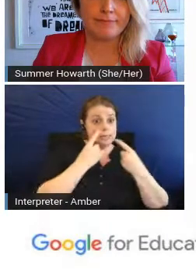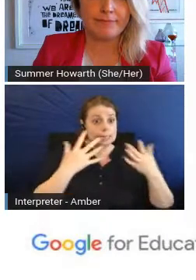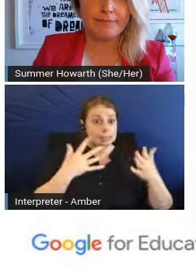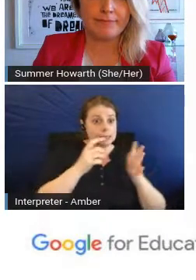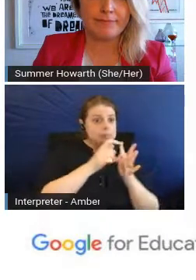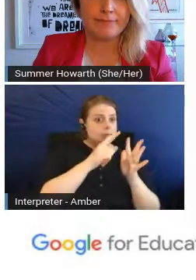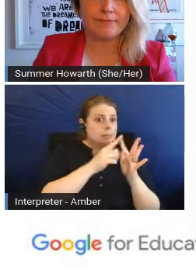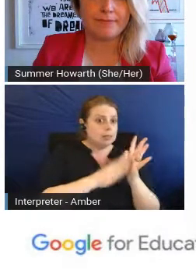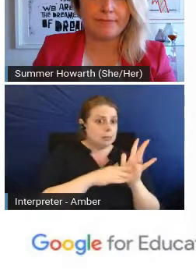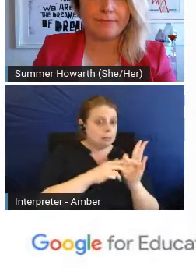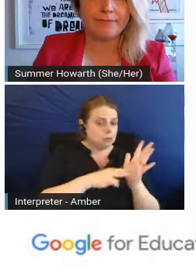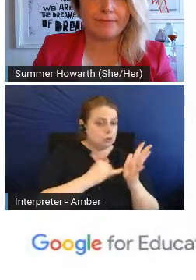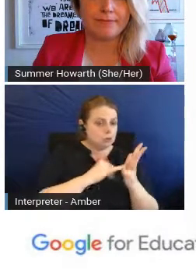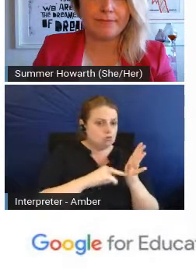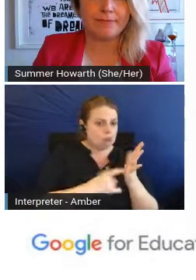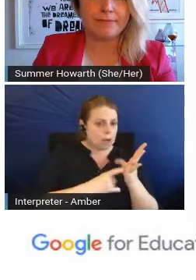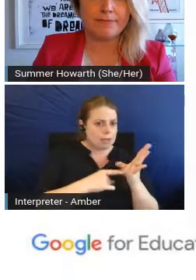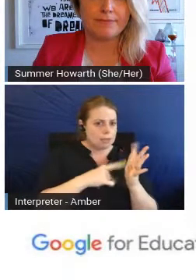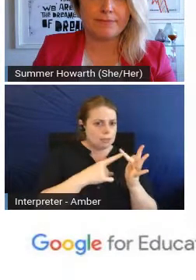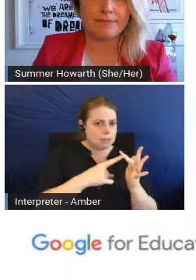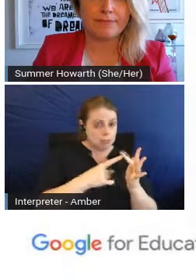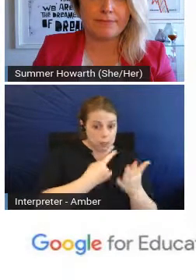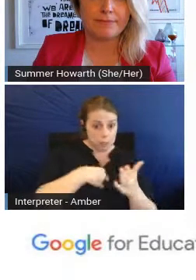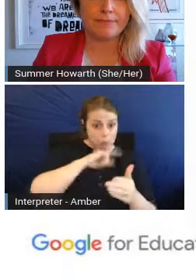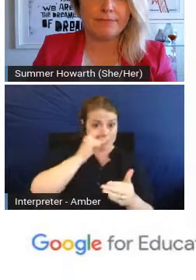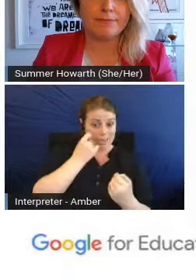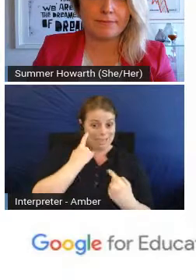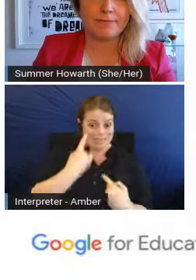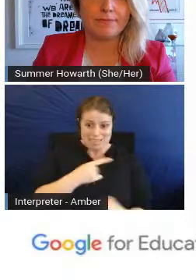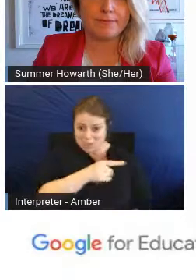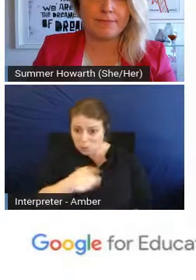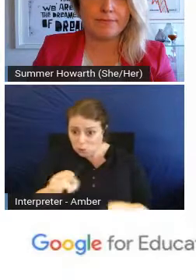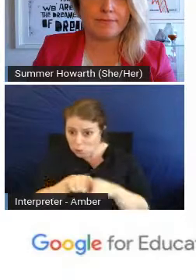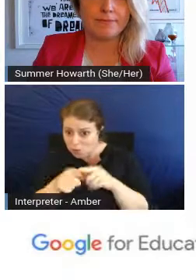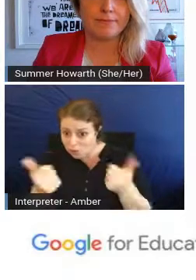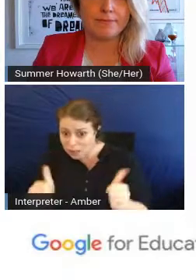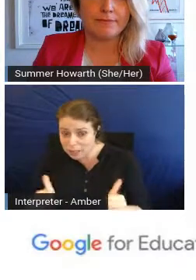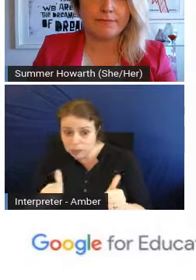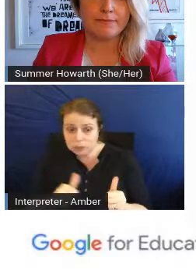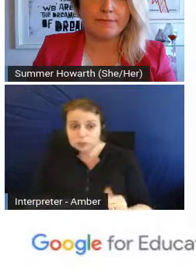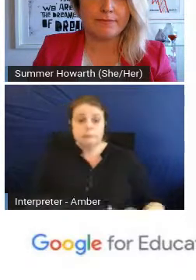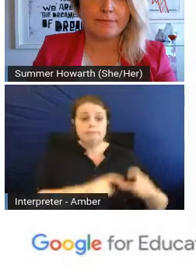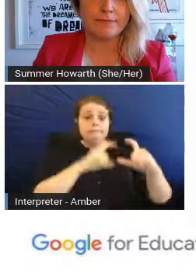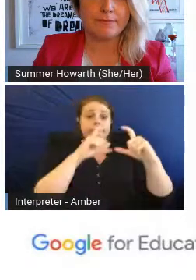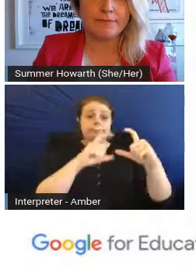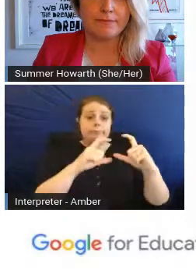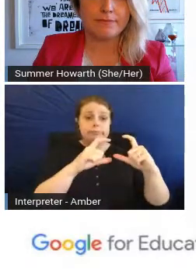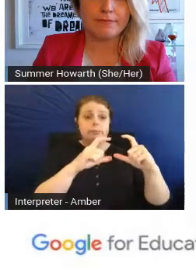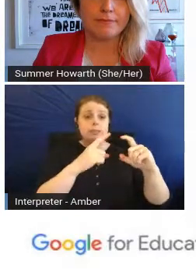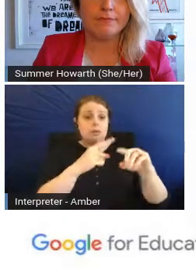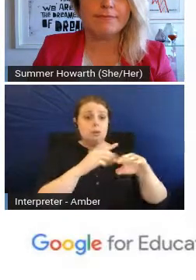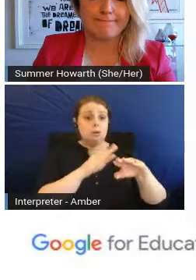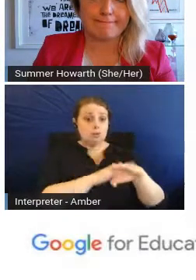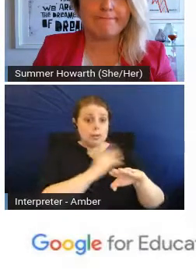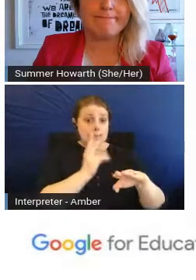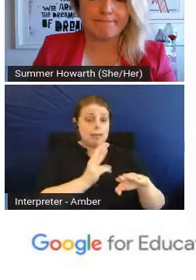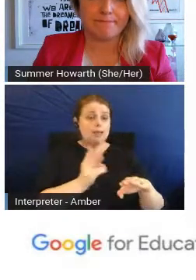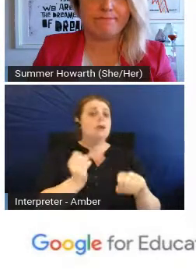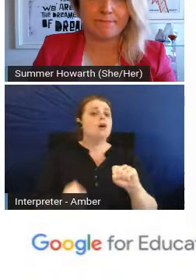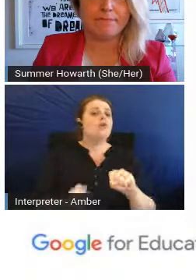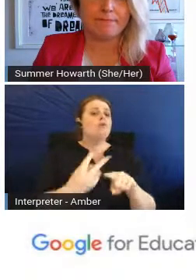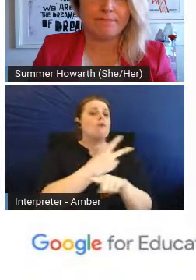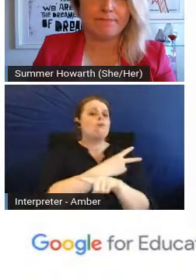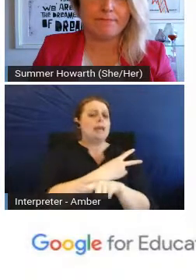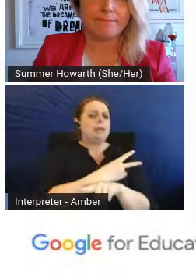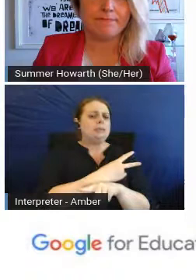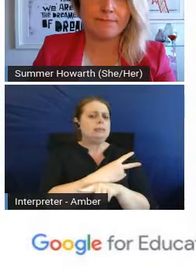demo learning, so we can see what children are learning. And also we need an opportunity to reflect on how well we